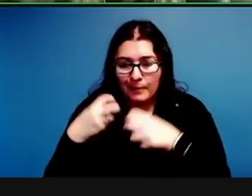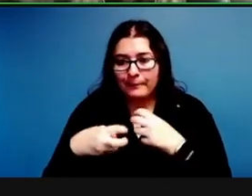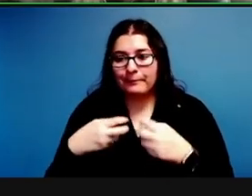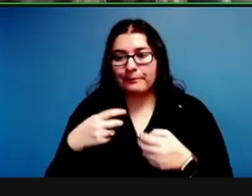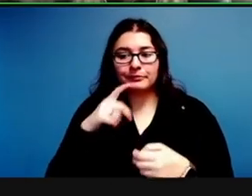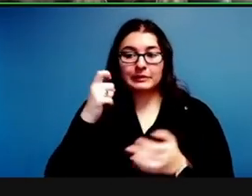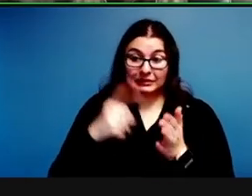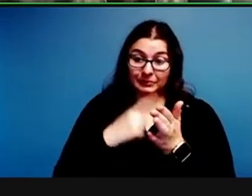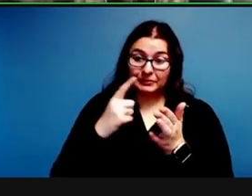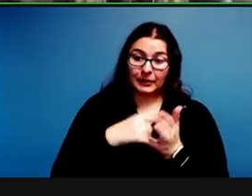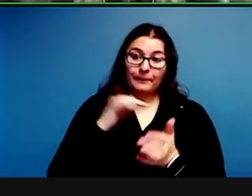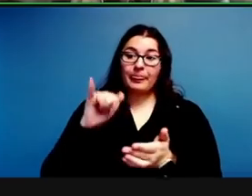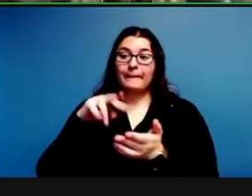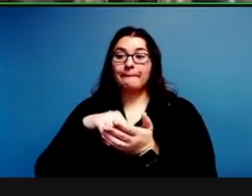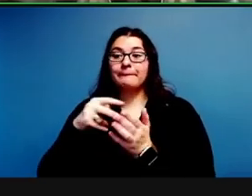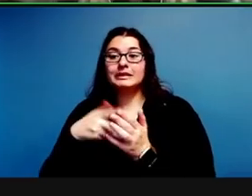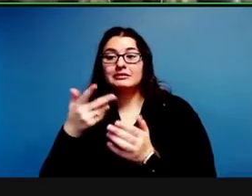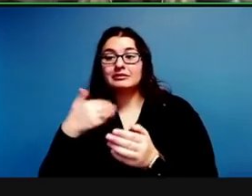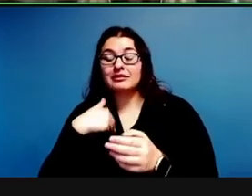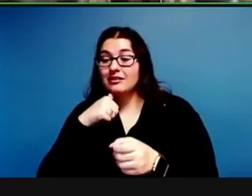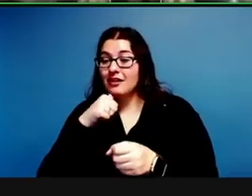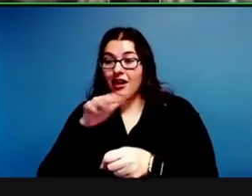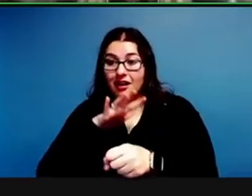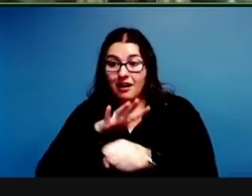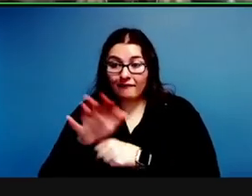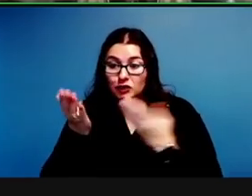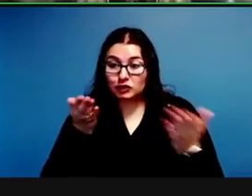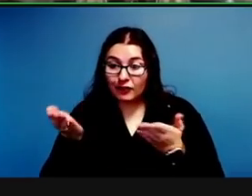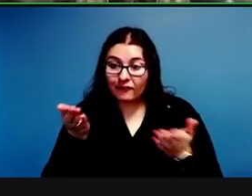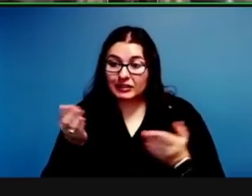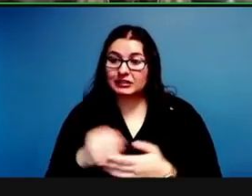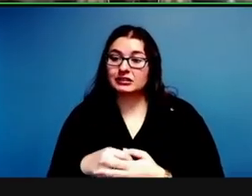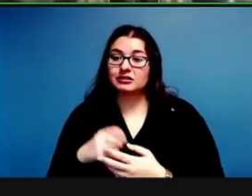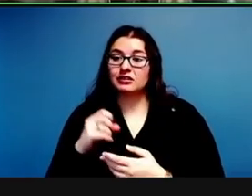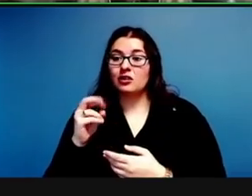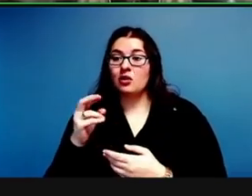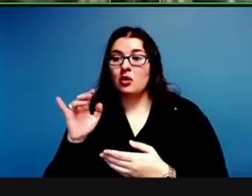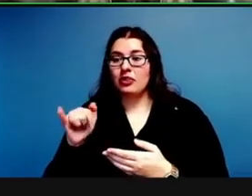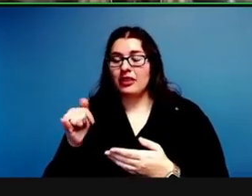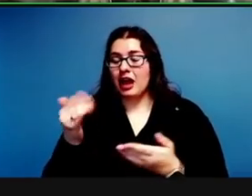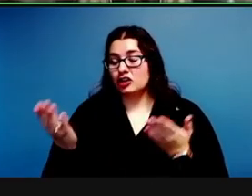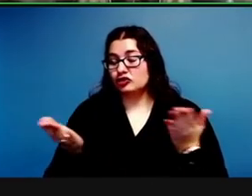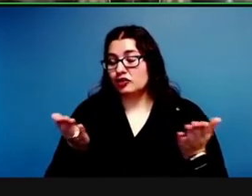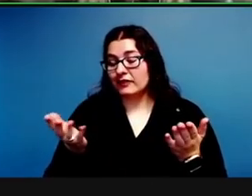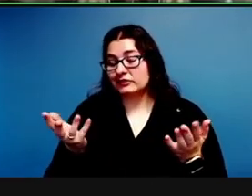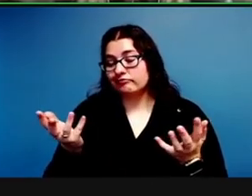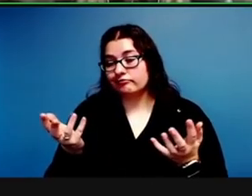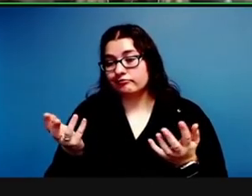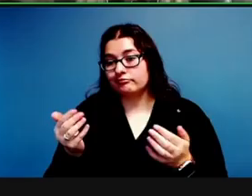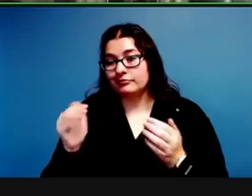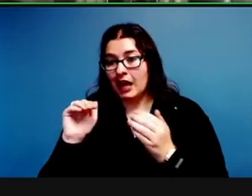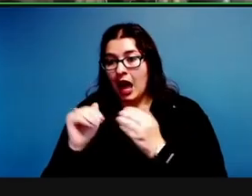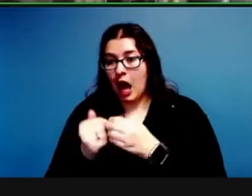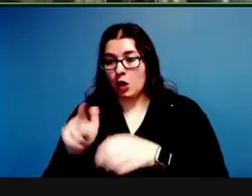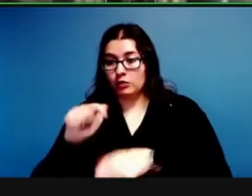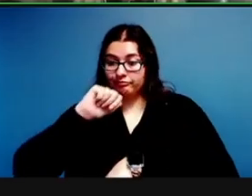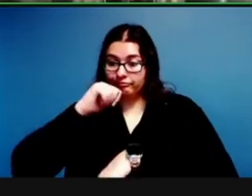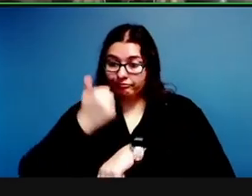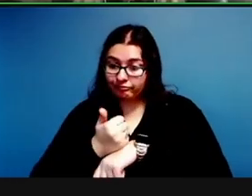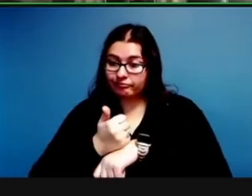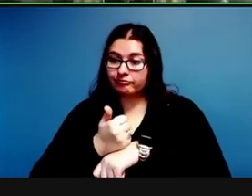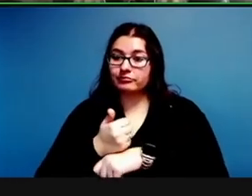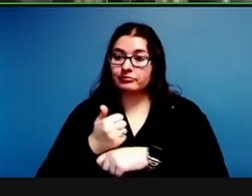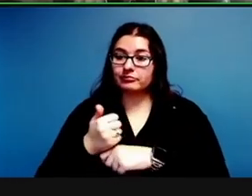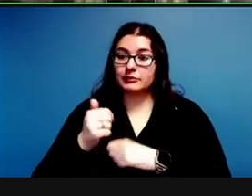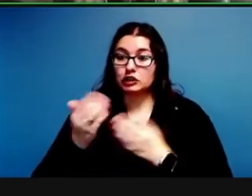because sometimes that means there's not enough services, or the service model, meaning how we are implementing a child's